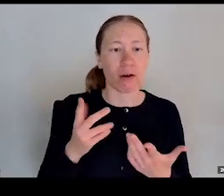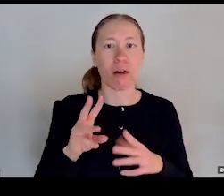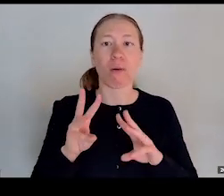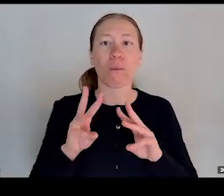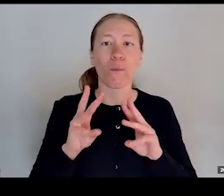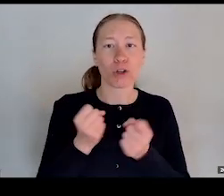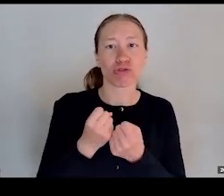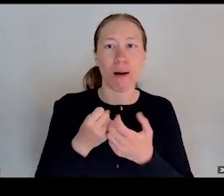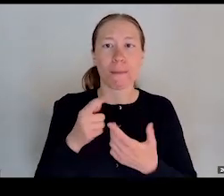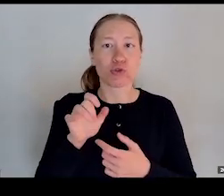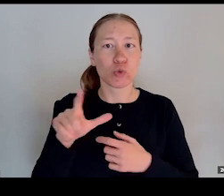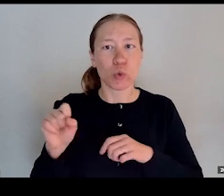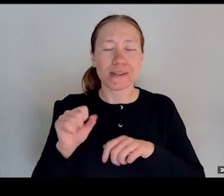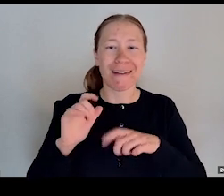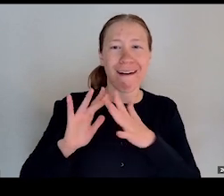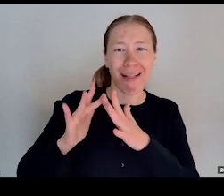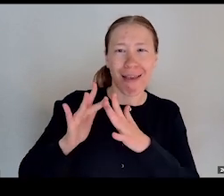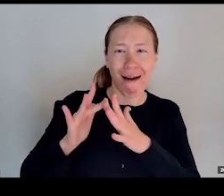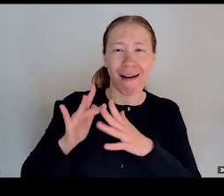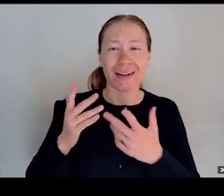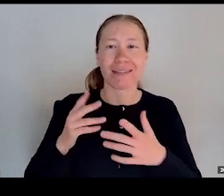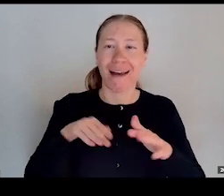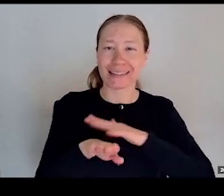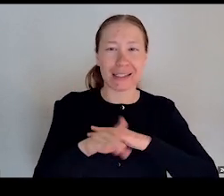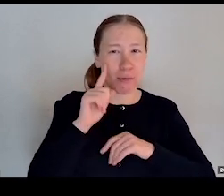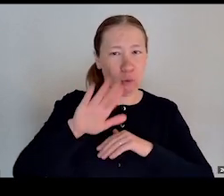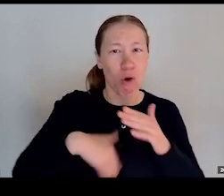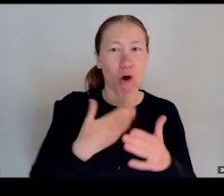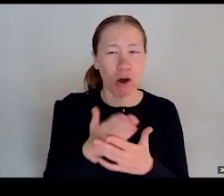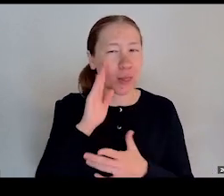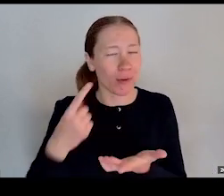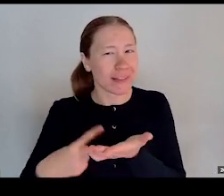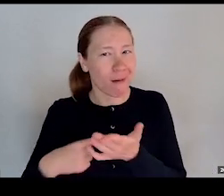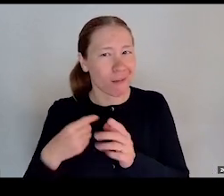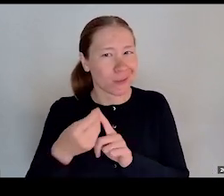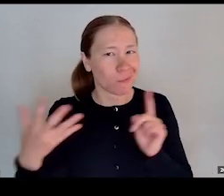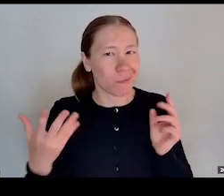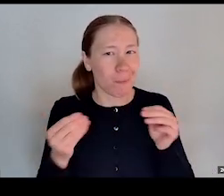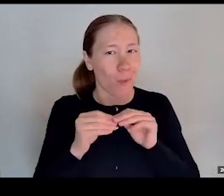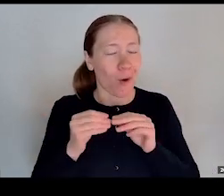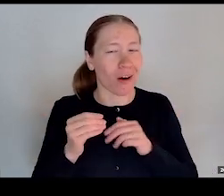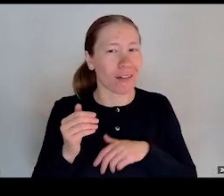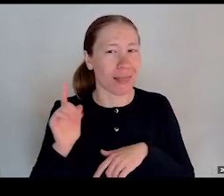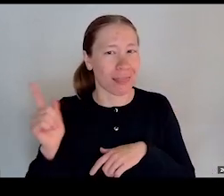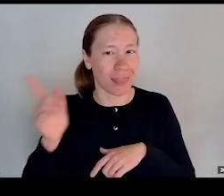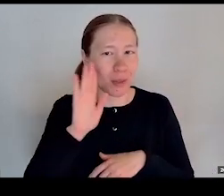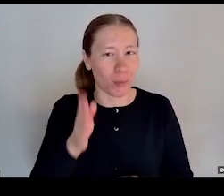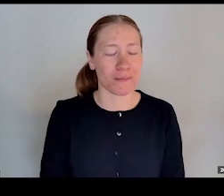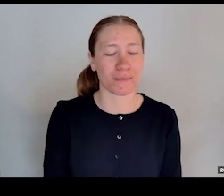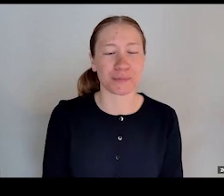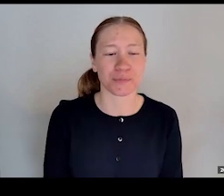accessible for all users. So we'll cover more details of the in-person, virtual, and hybrid events in the next few sections.